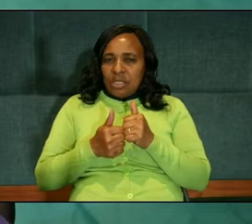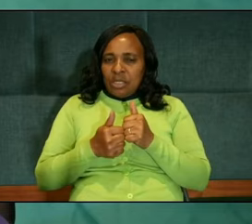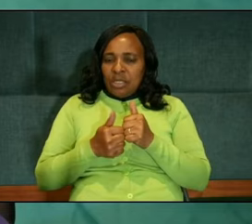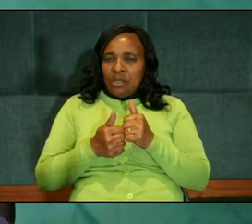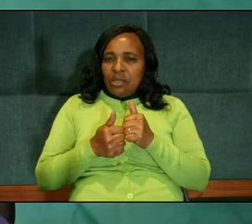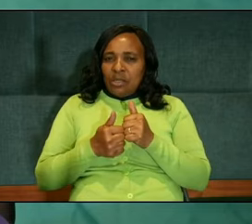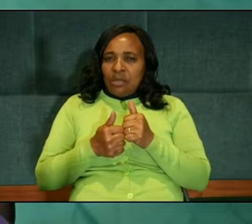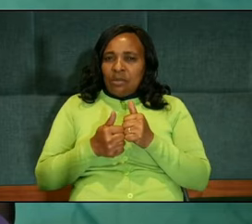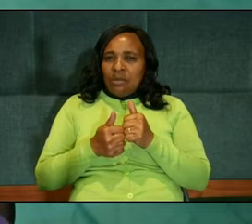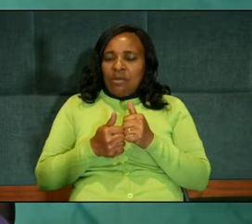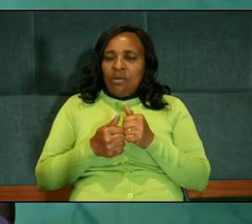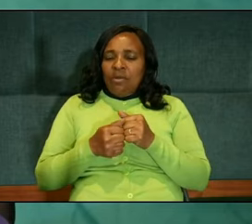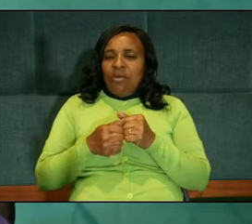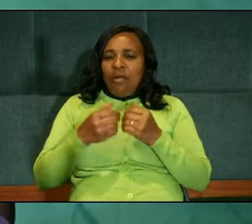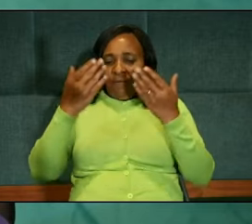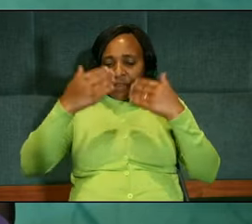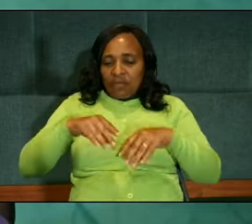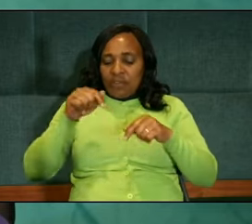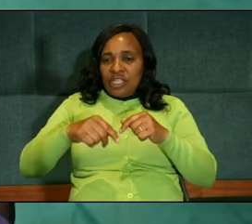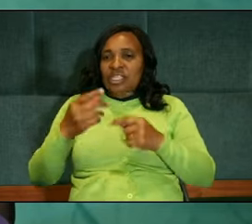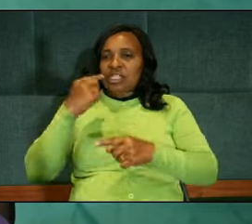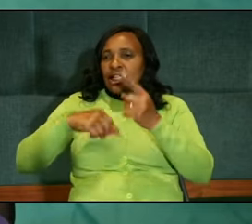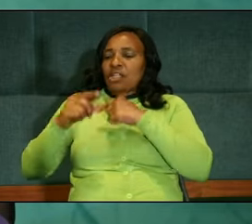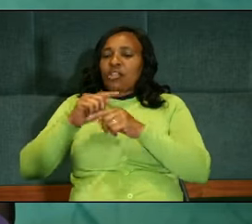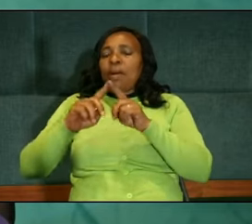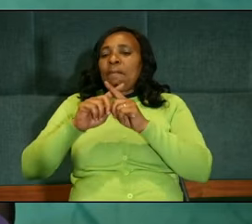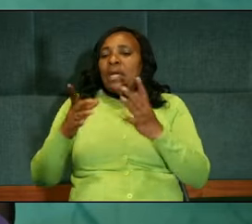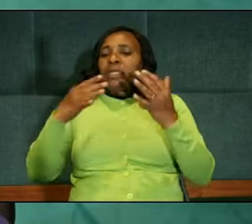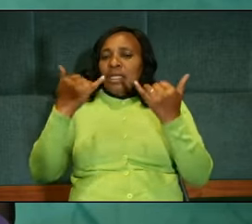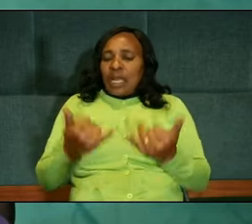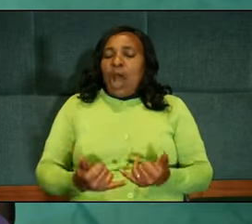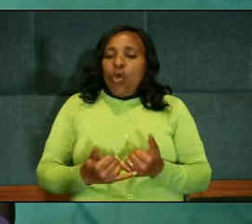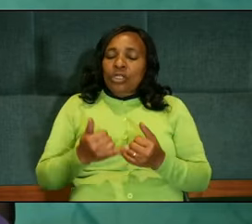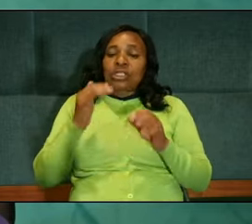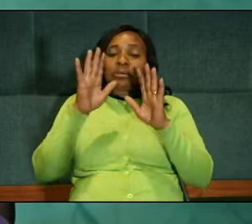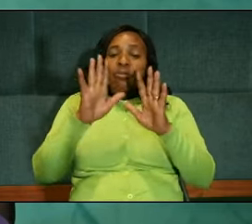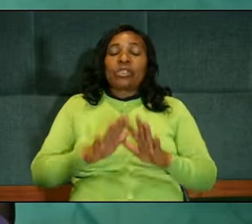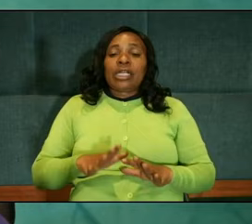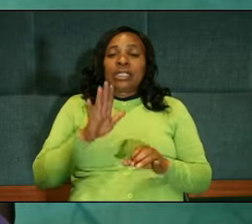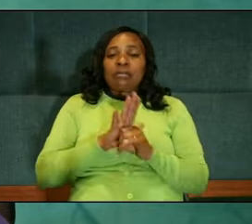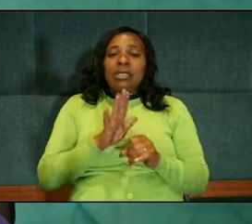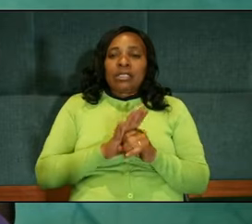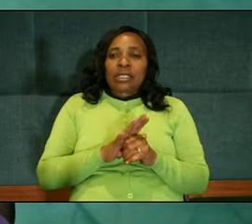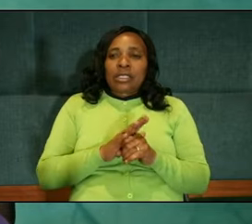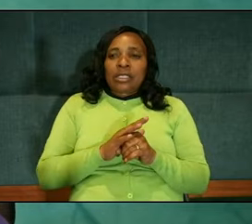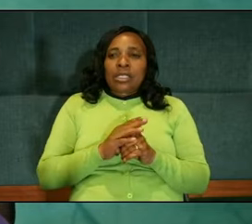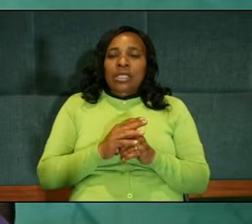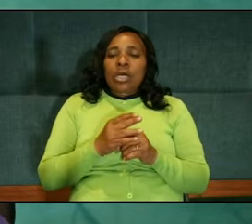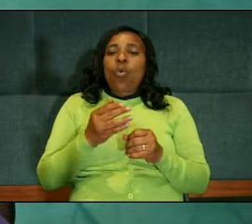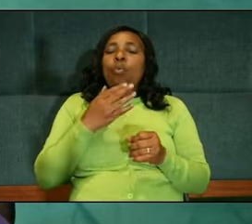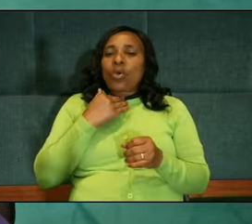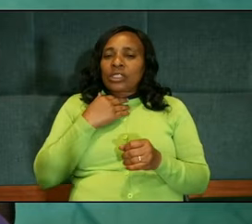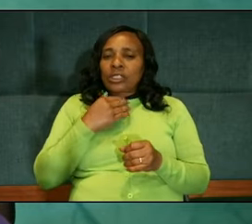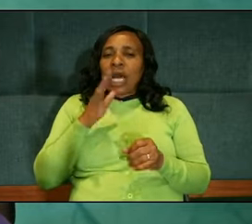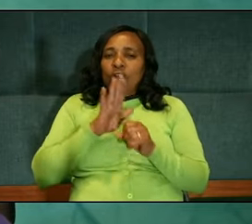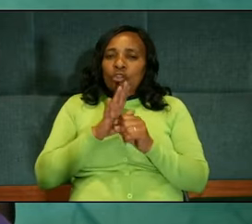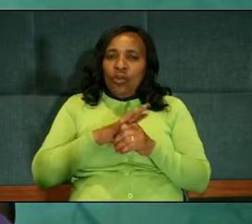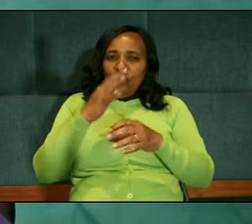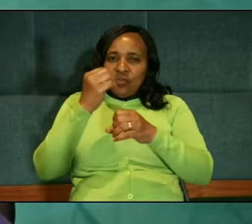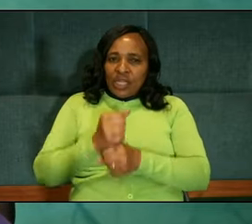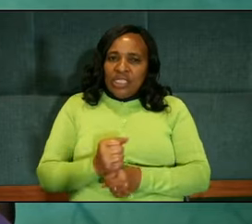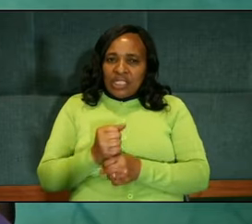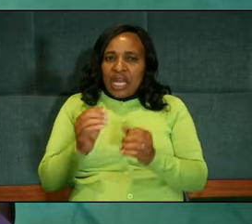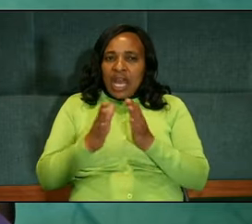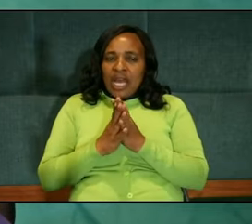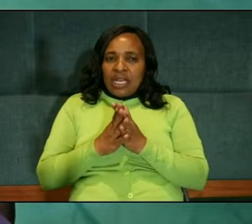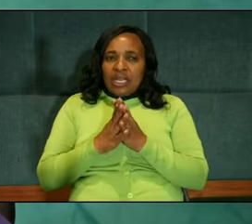really visible in this generation, not really seen as much. So it requires a level of trust, it requires a level of